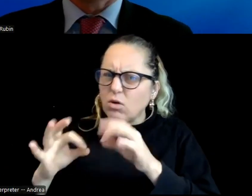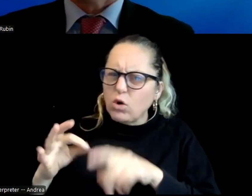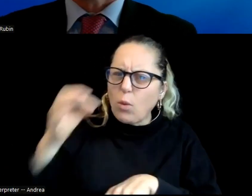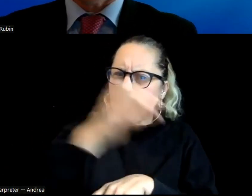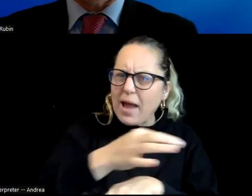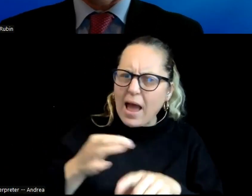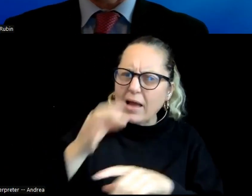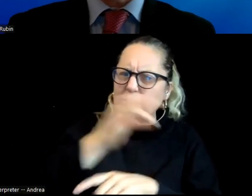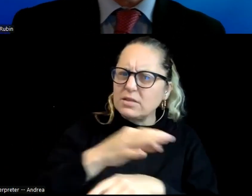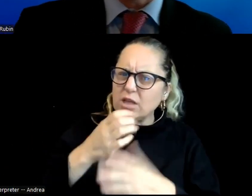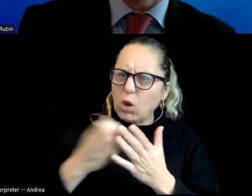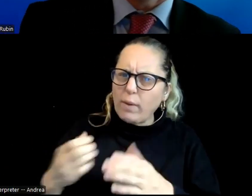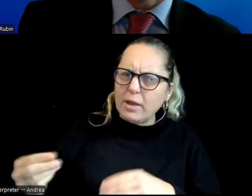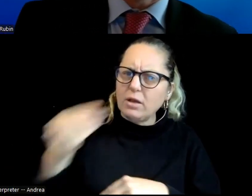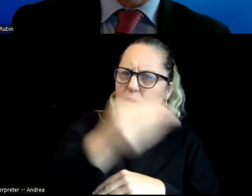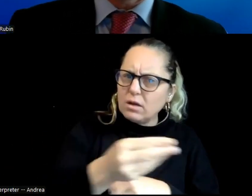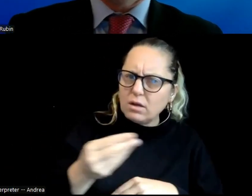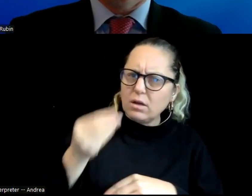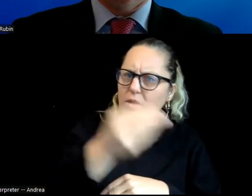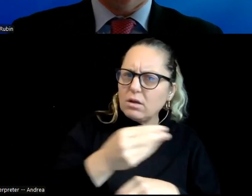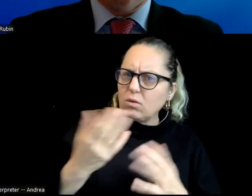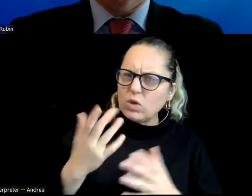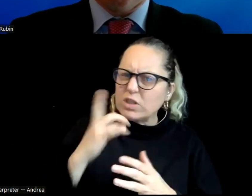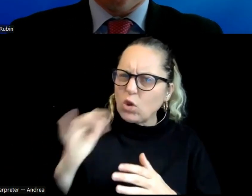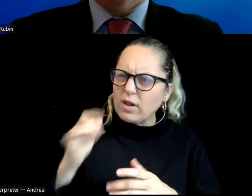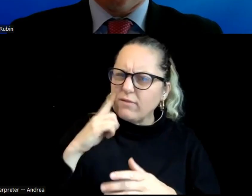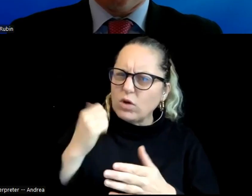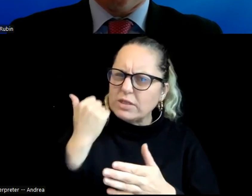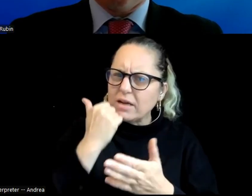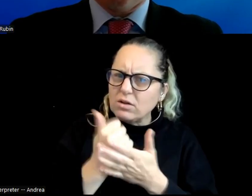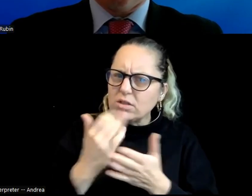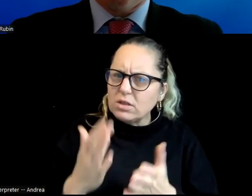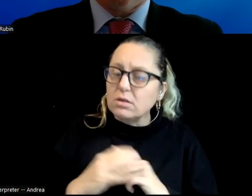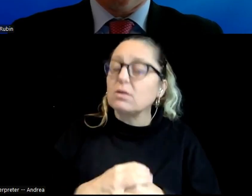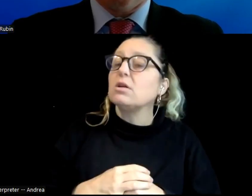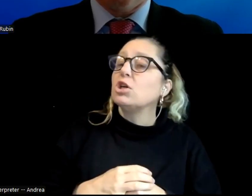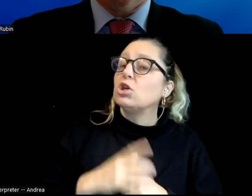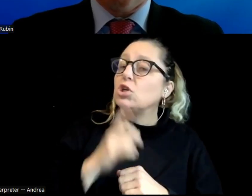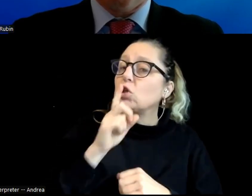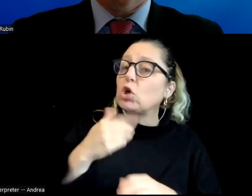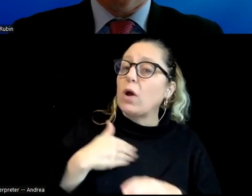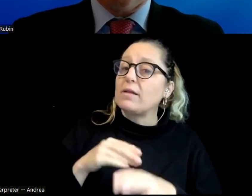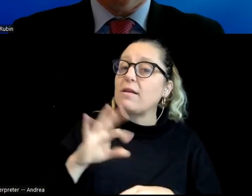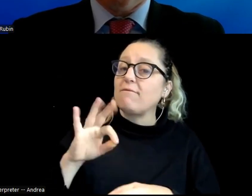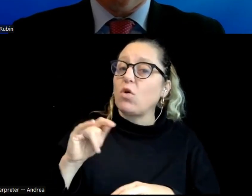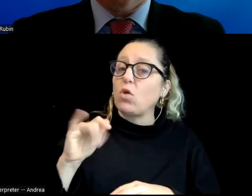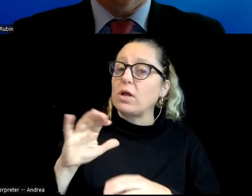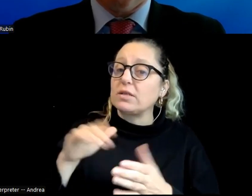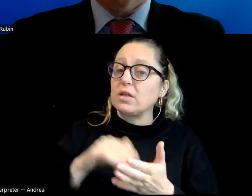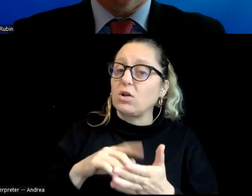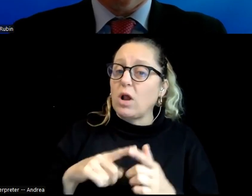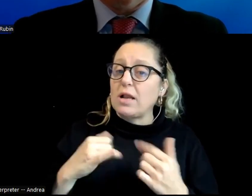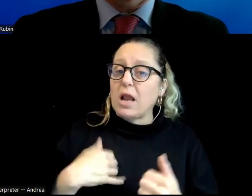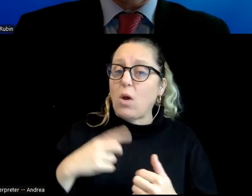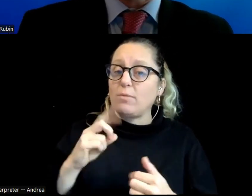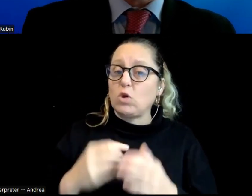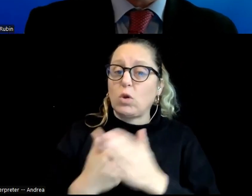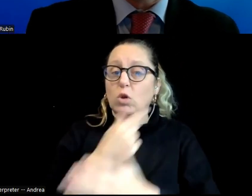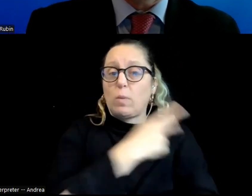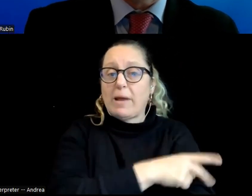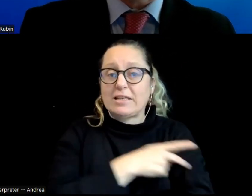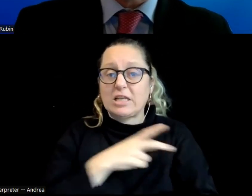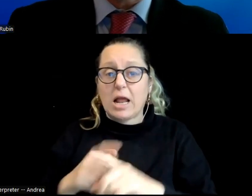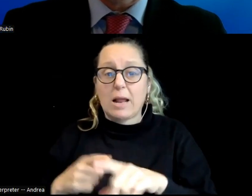like for the dental assistant? Sure. So here at the Folic Center, right now, I'm just doing new patients and